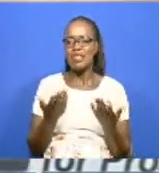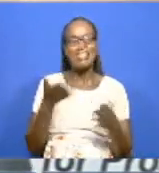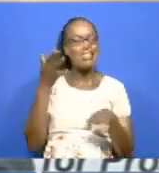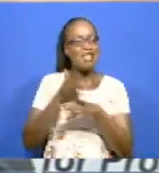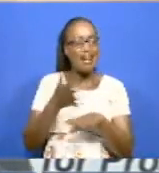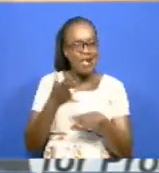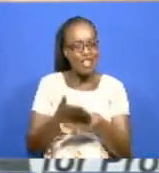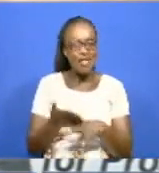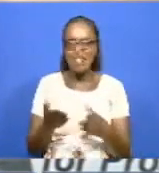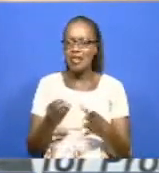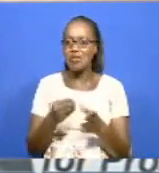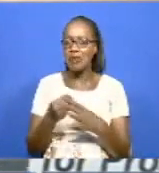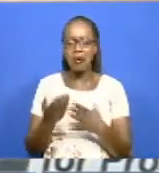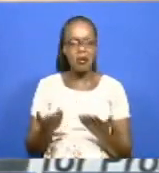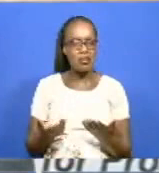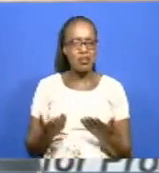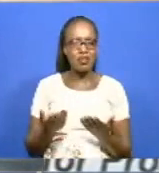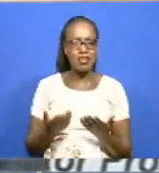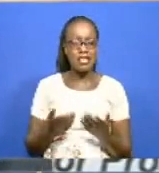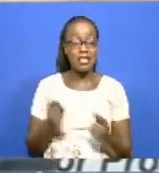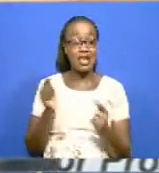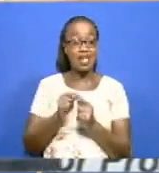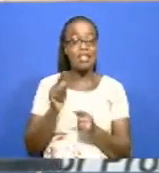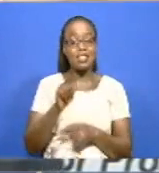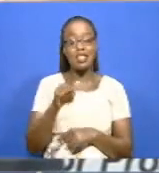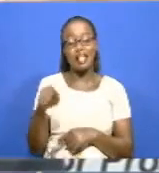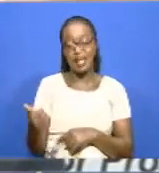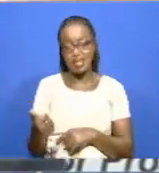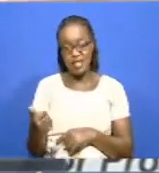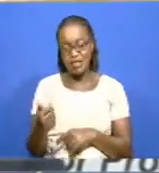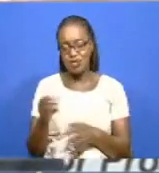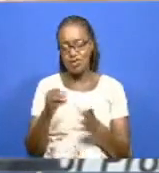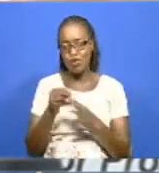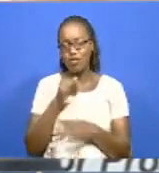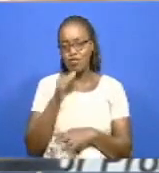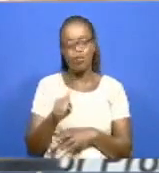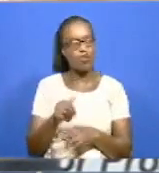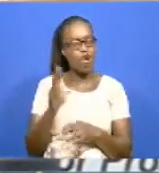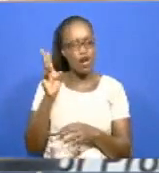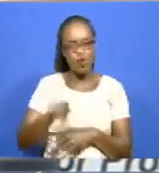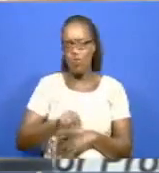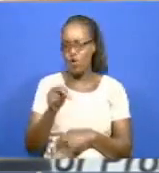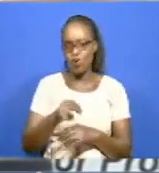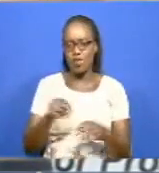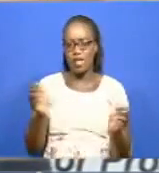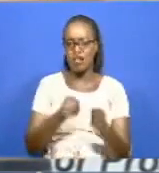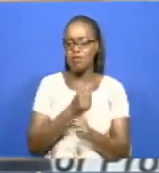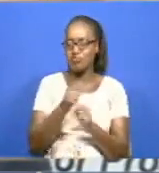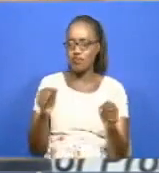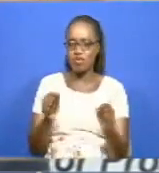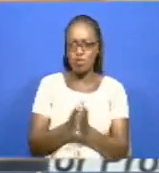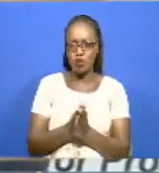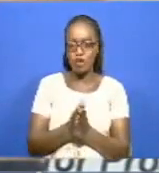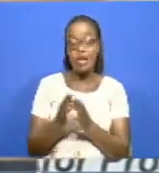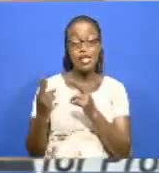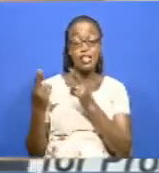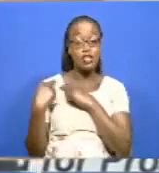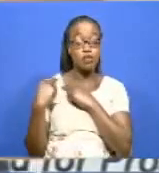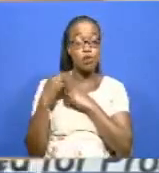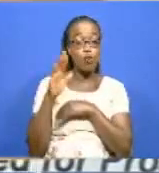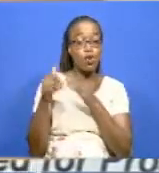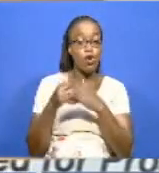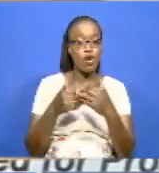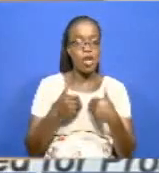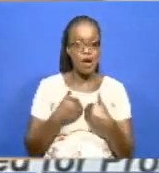not. It doesn't matter whether they are hurting people or not. We cannot live that way. We have a responsibility. And I want to